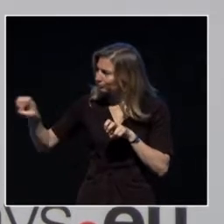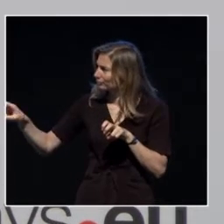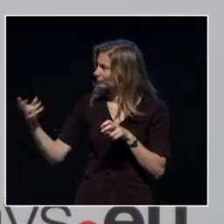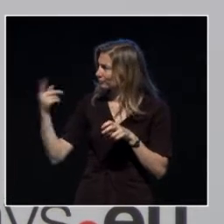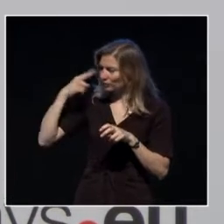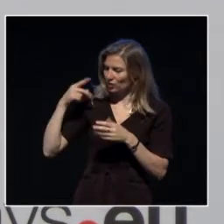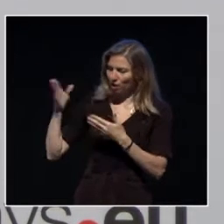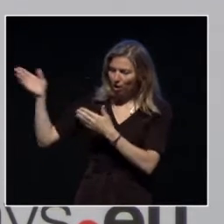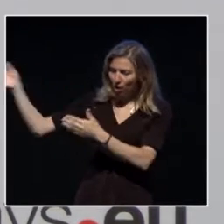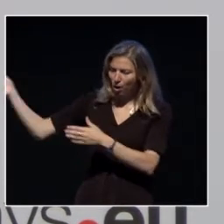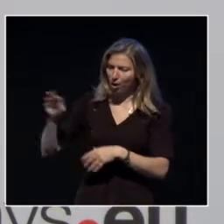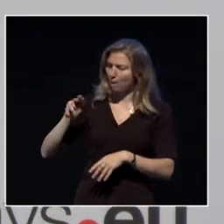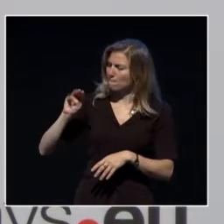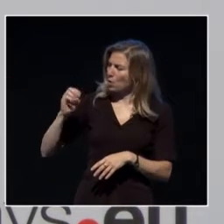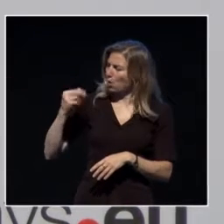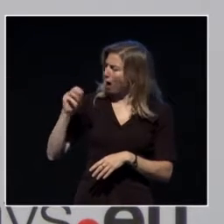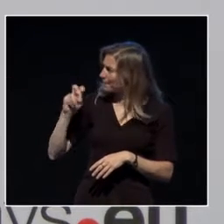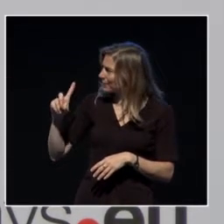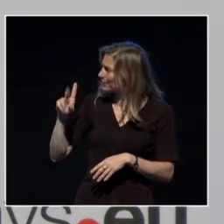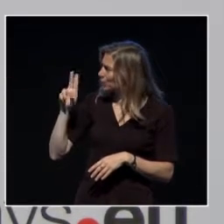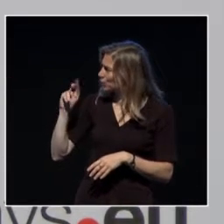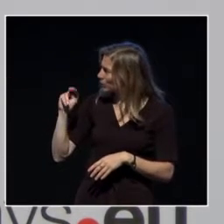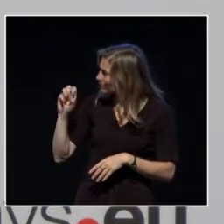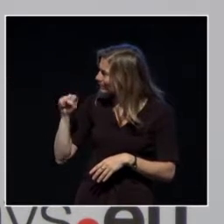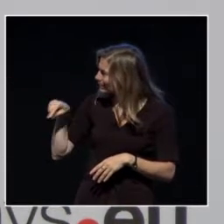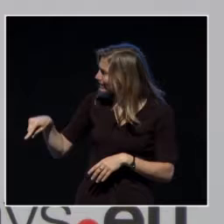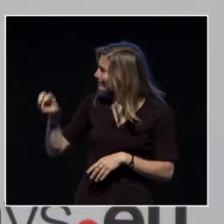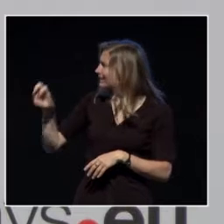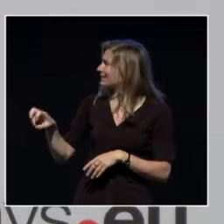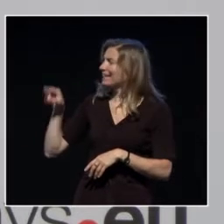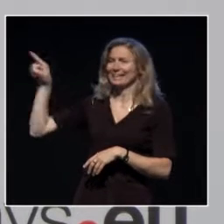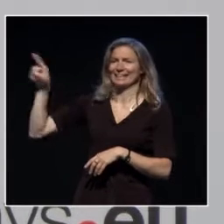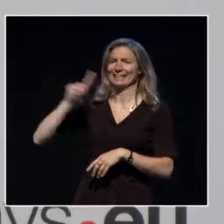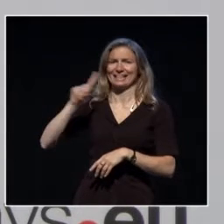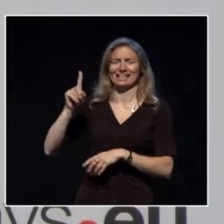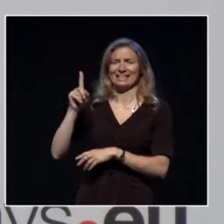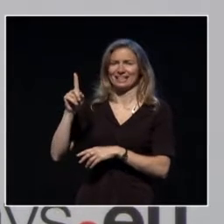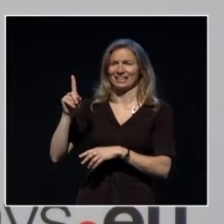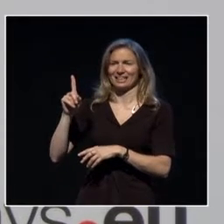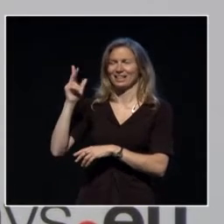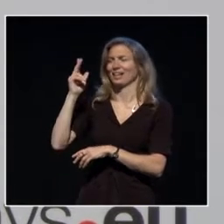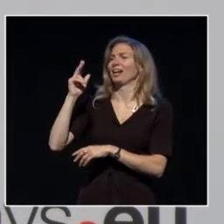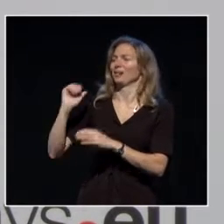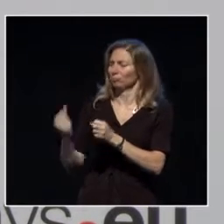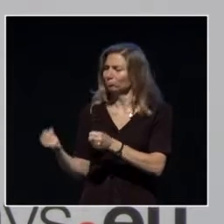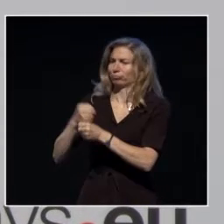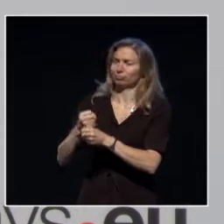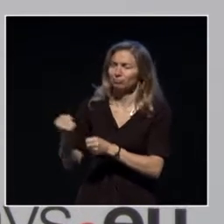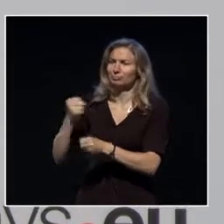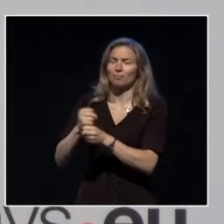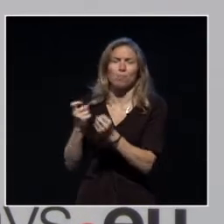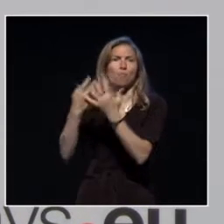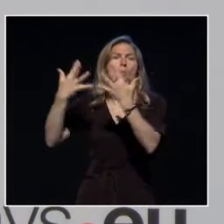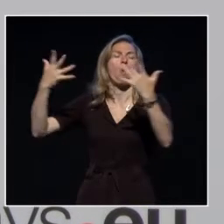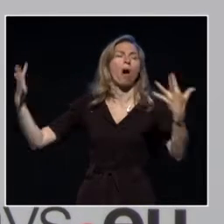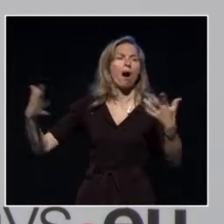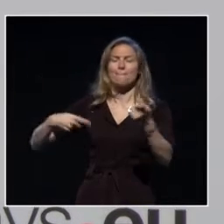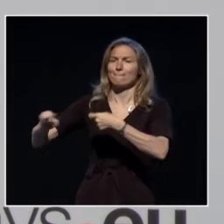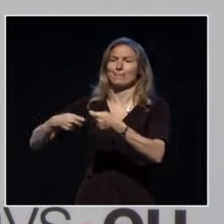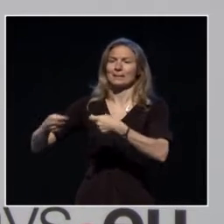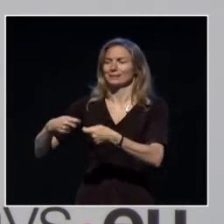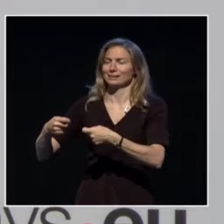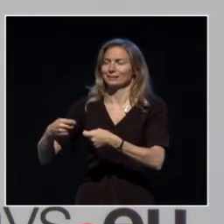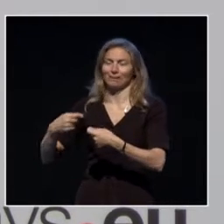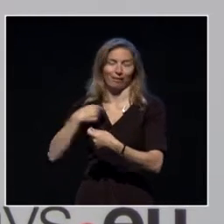Yunus on my left who have started more businesses than I know I can even count. I'm going to